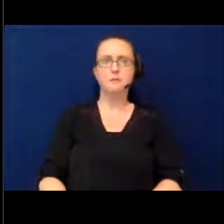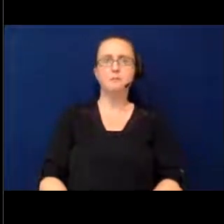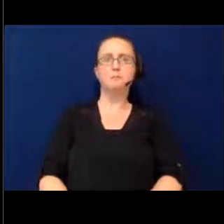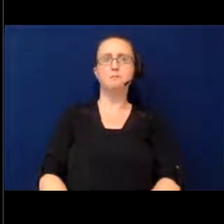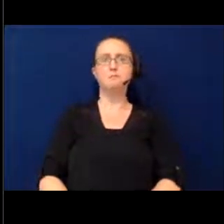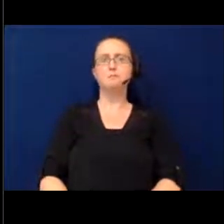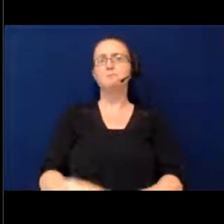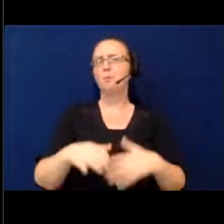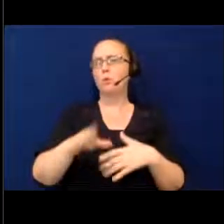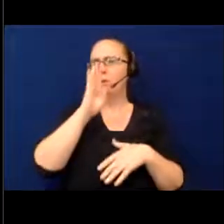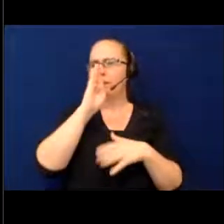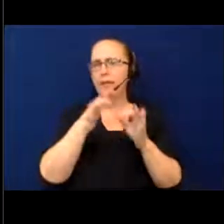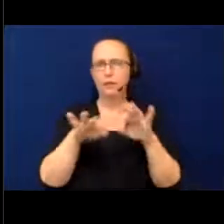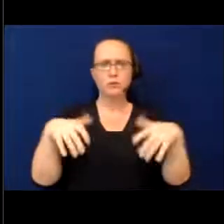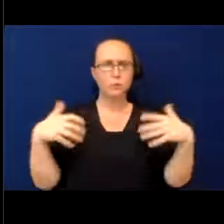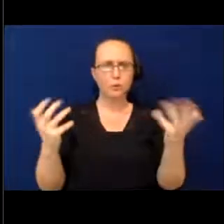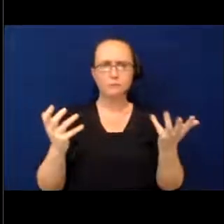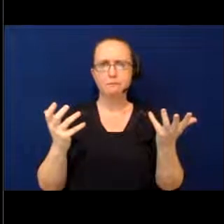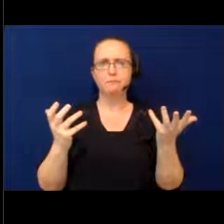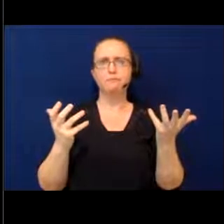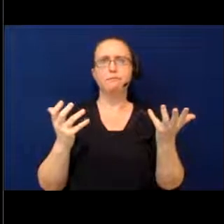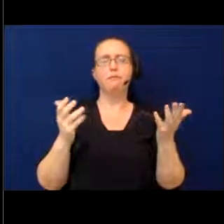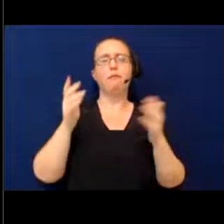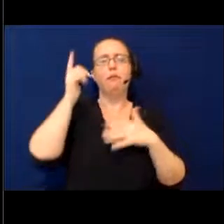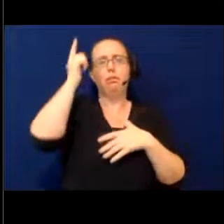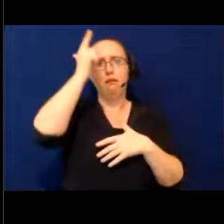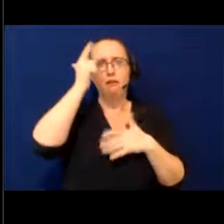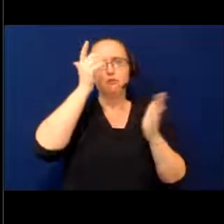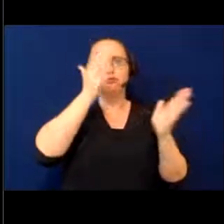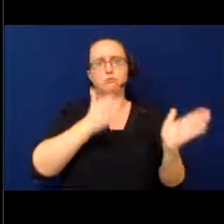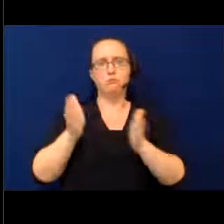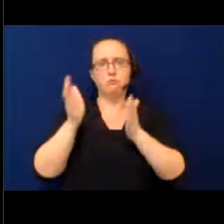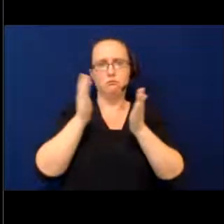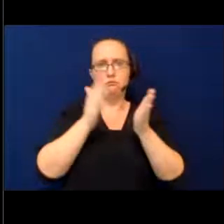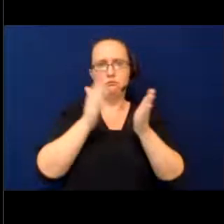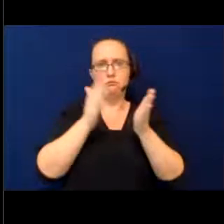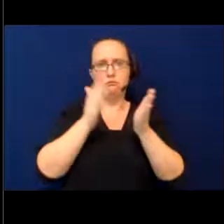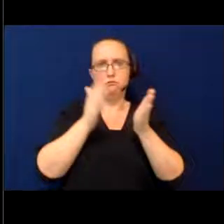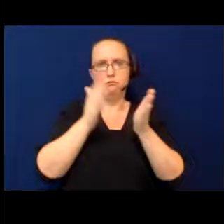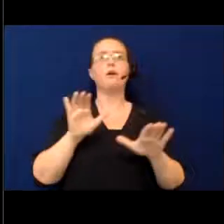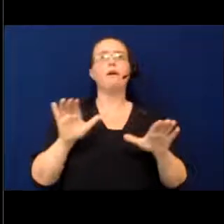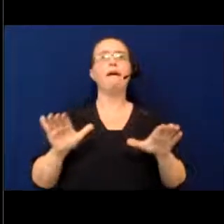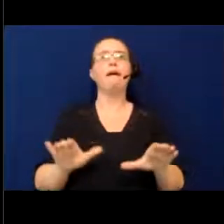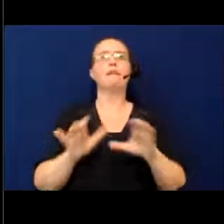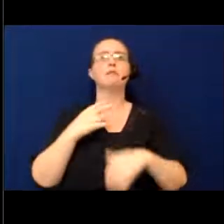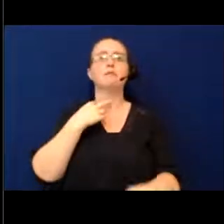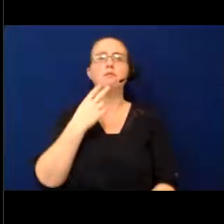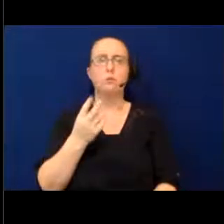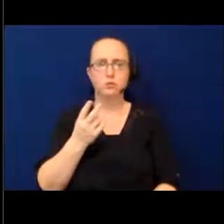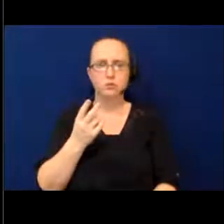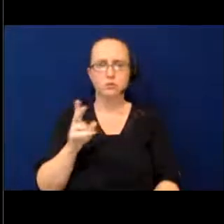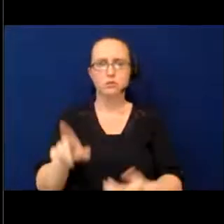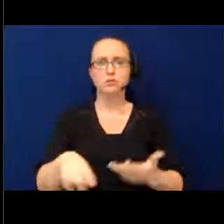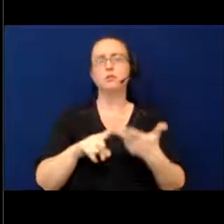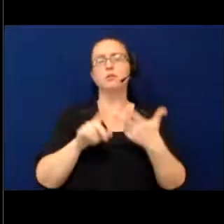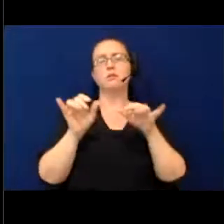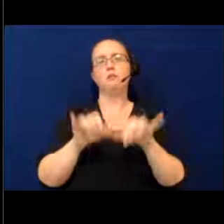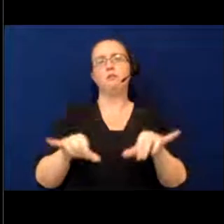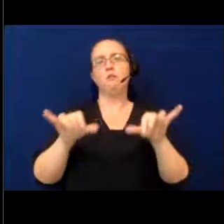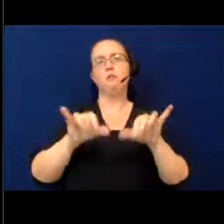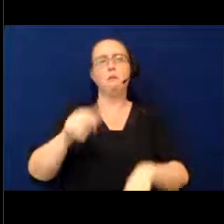Well, plain language is logical organization, using the active voice, using common and everyday